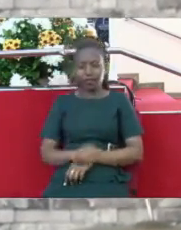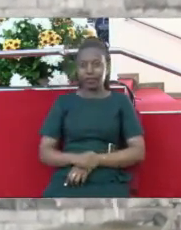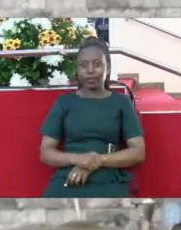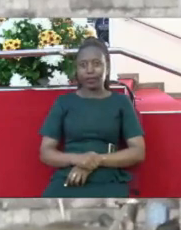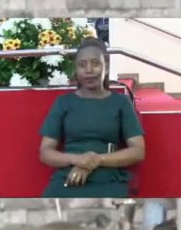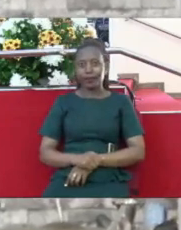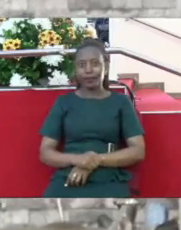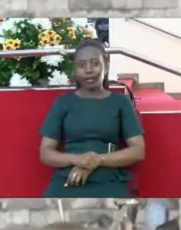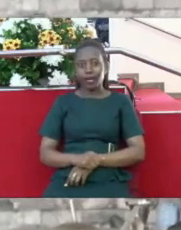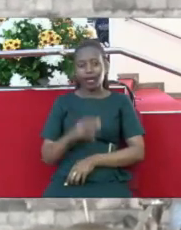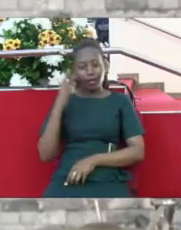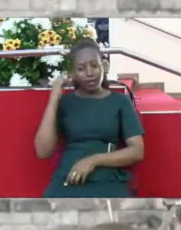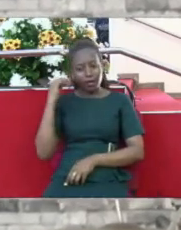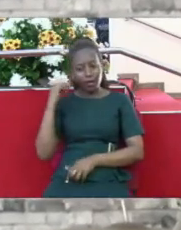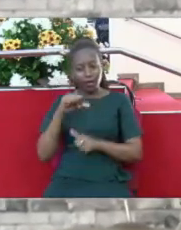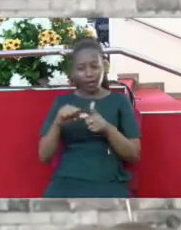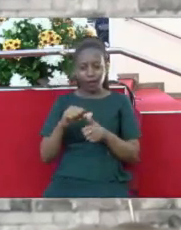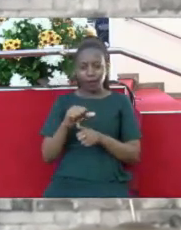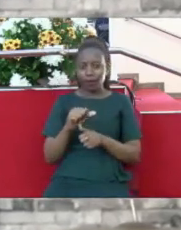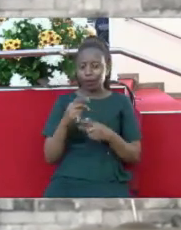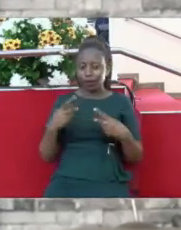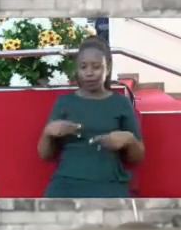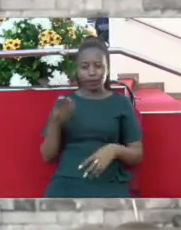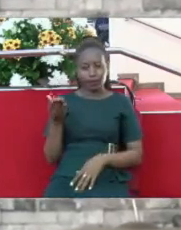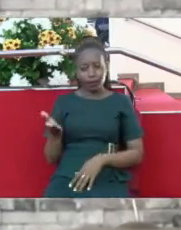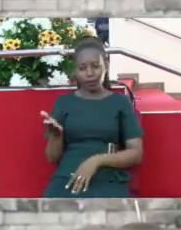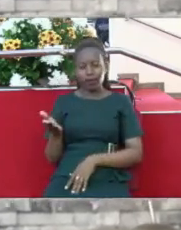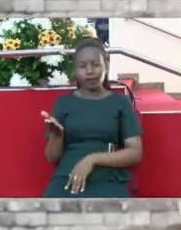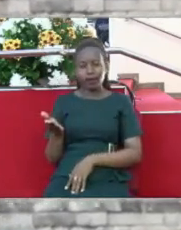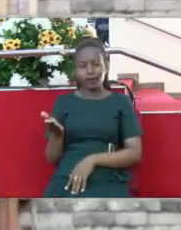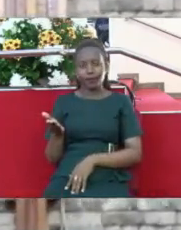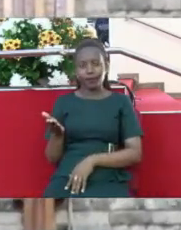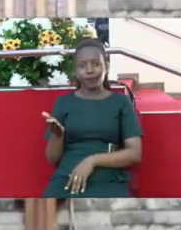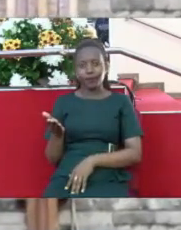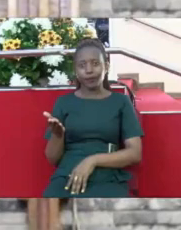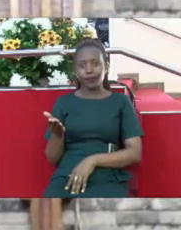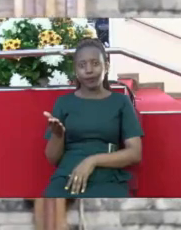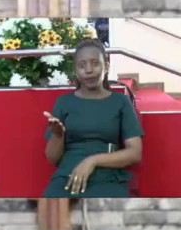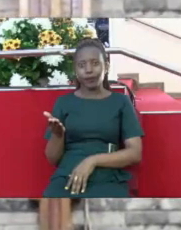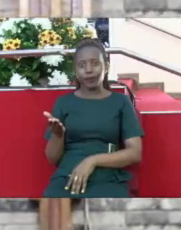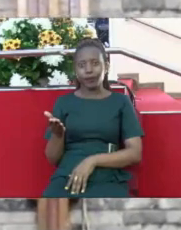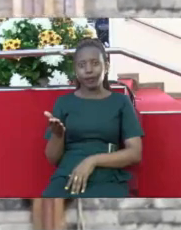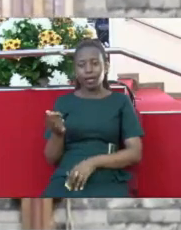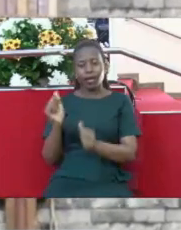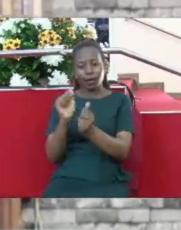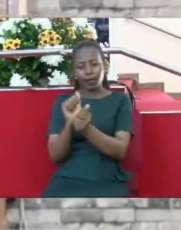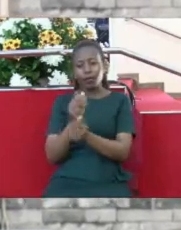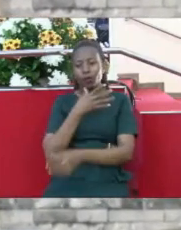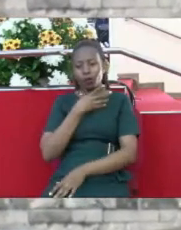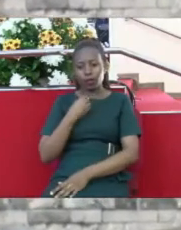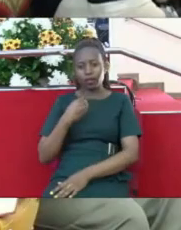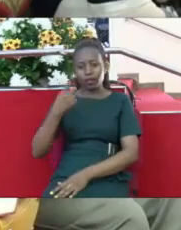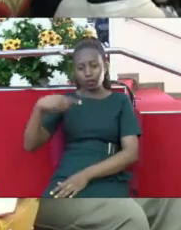had heard about them, na kwa sababu alikuwa amesikia juu yao, he longed to go and minister to them.